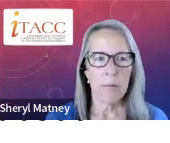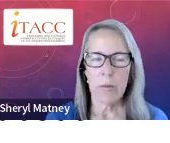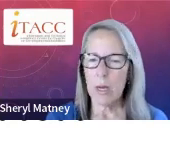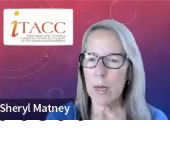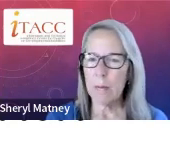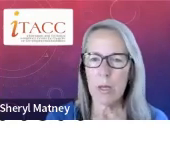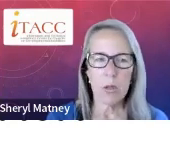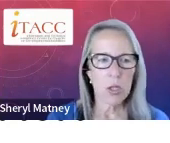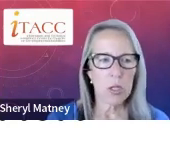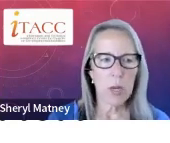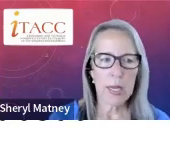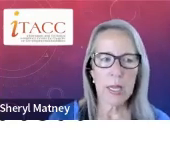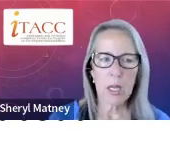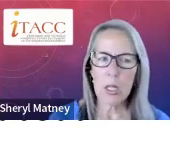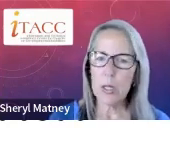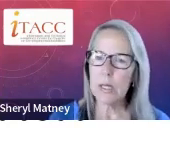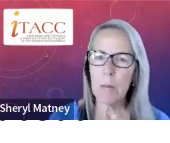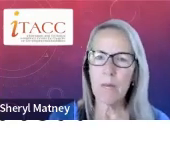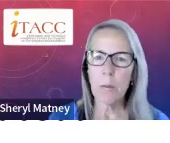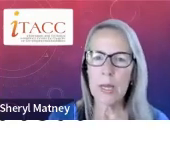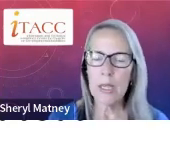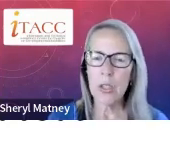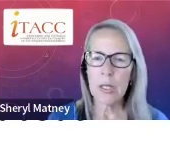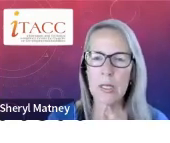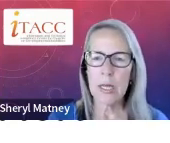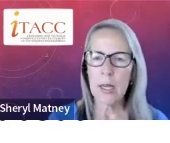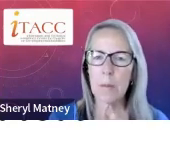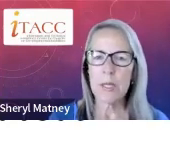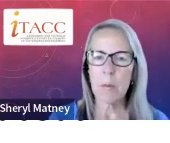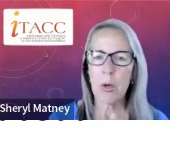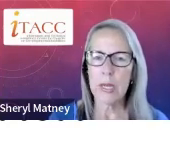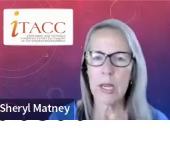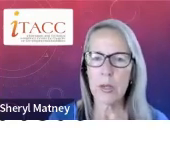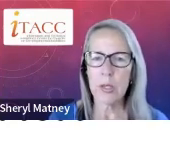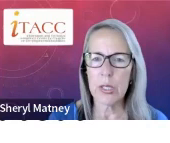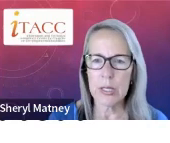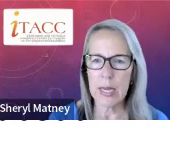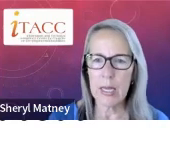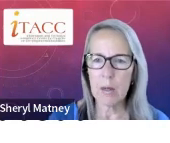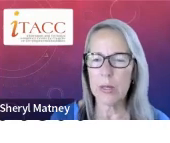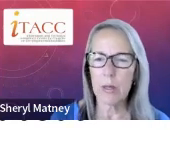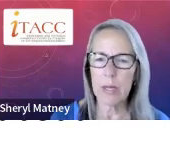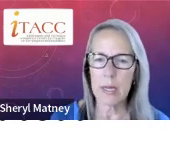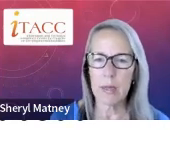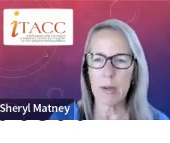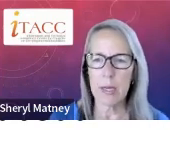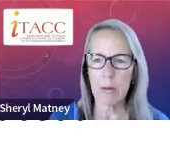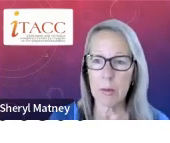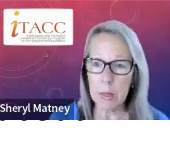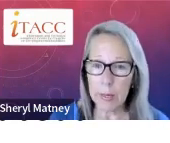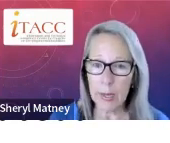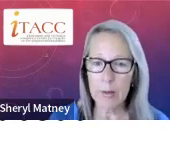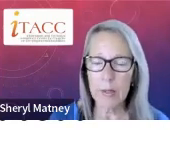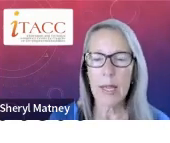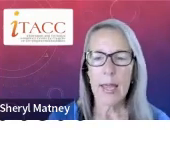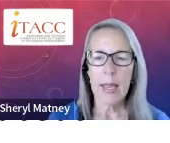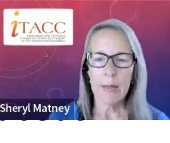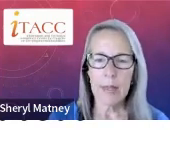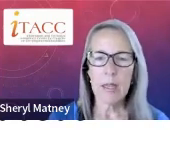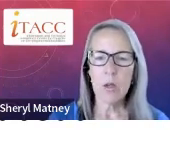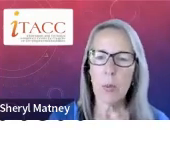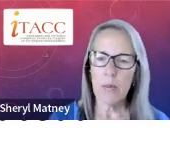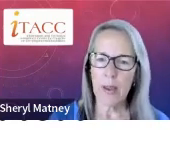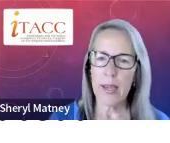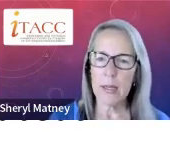here. You just want to include some information to help someone understand what they're getting ready to read about.